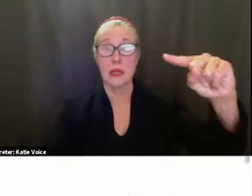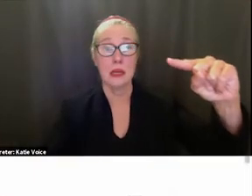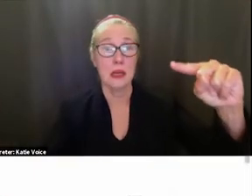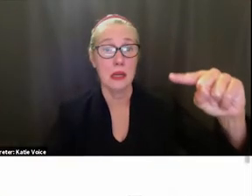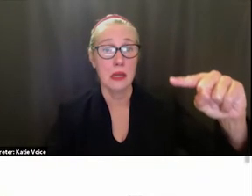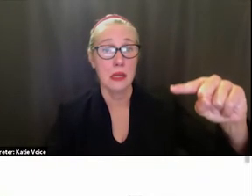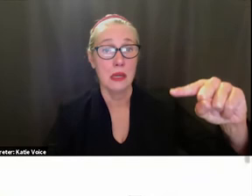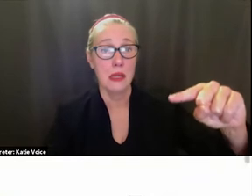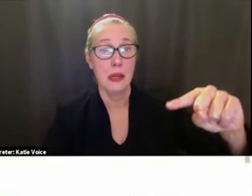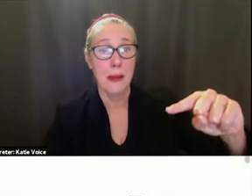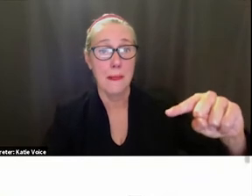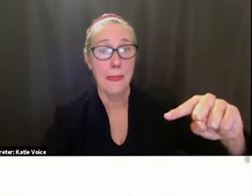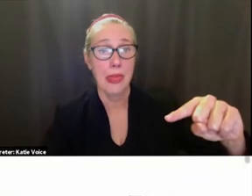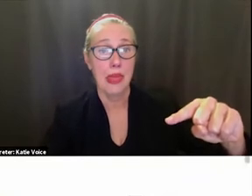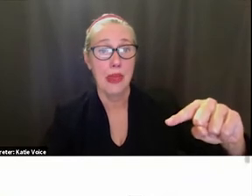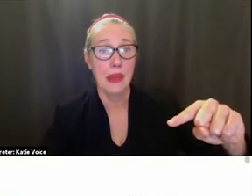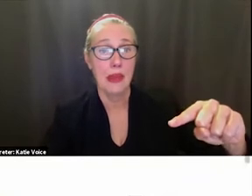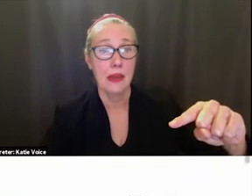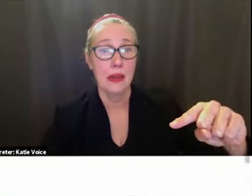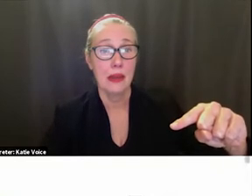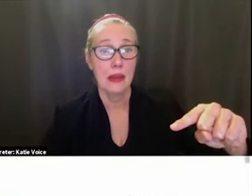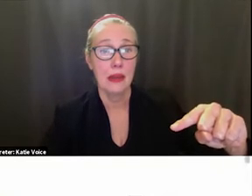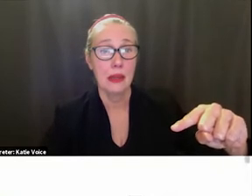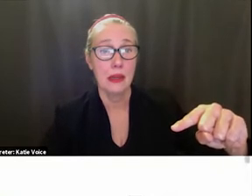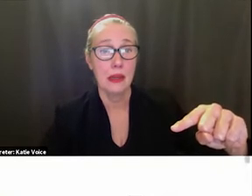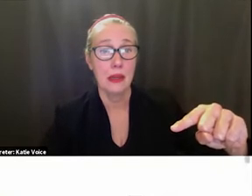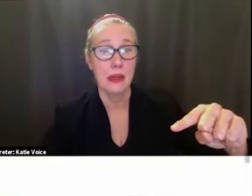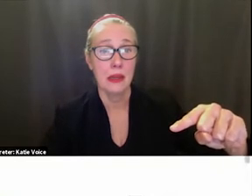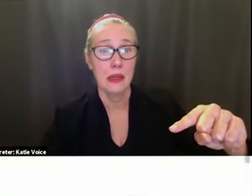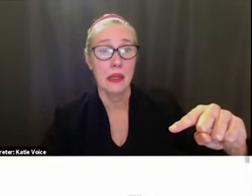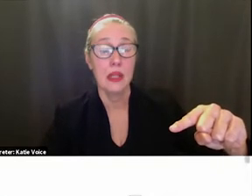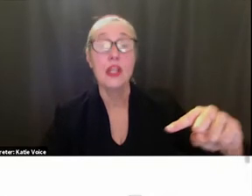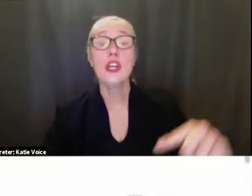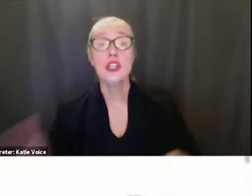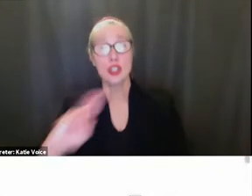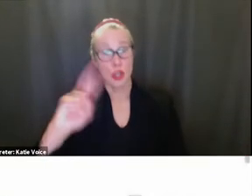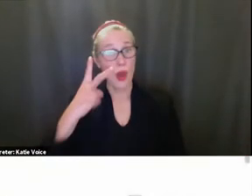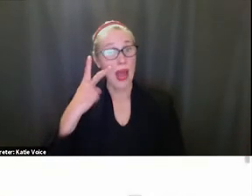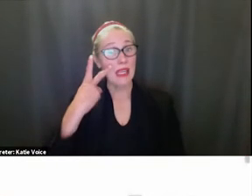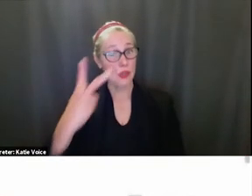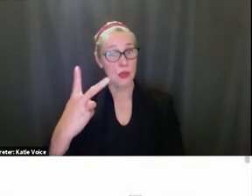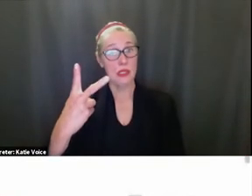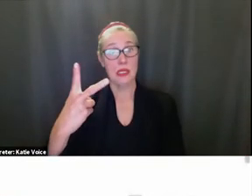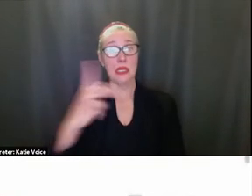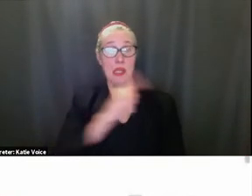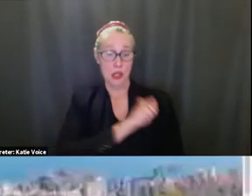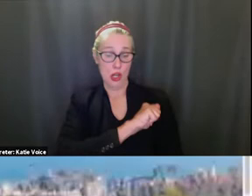icon to the right are the trustee areas you click on that